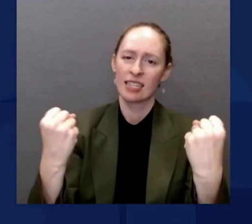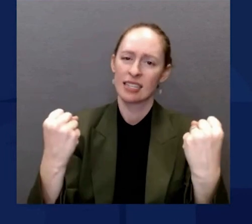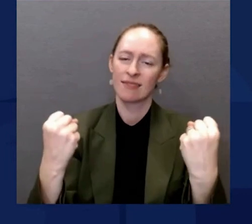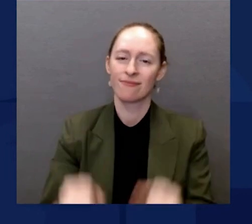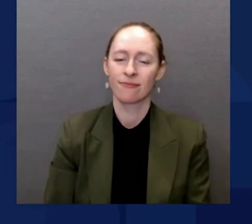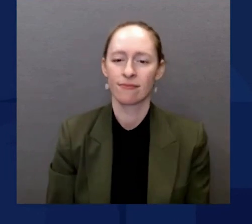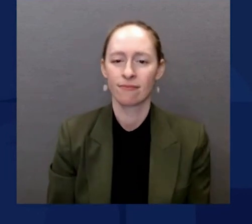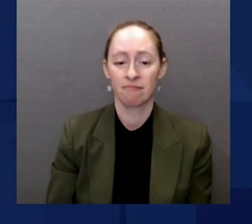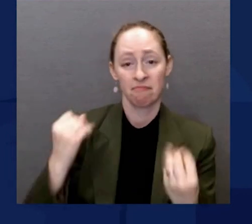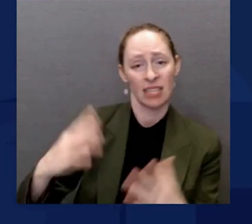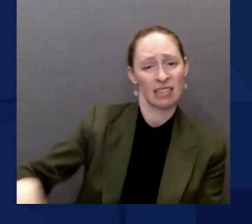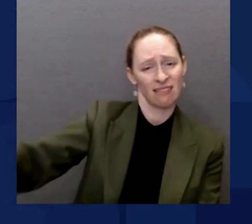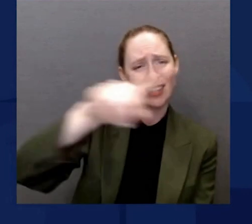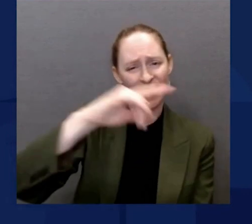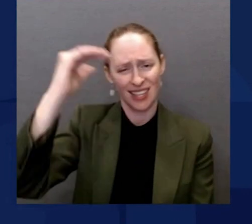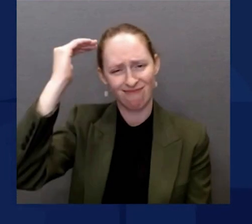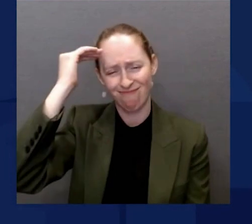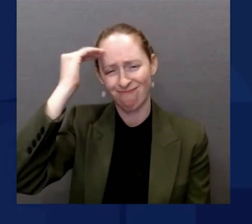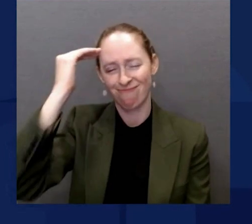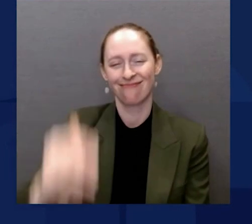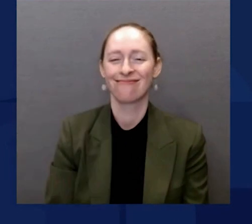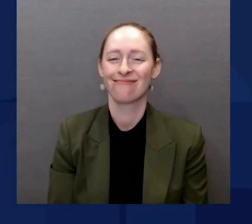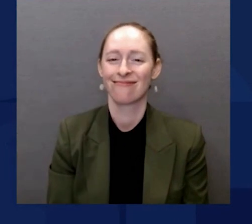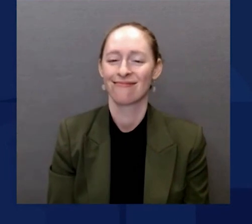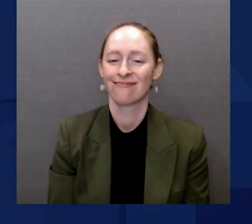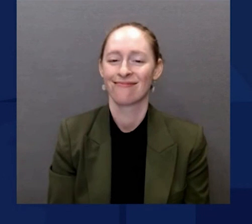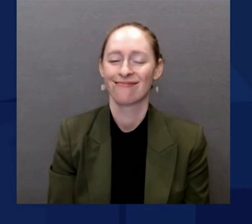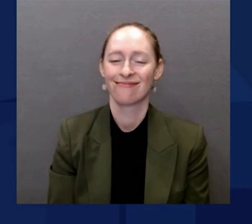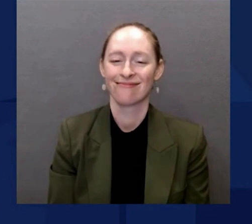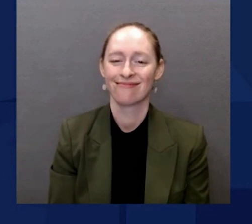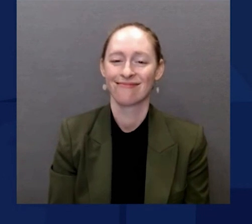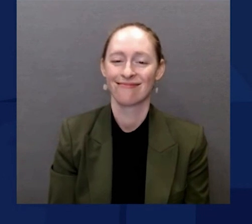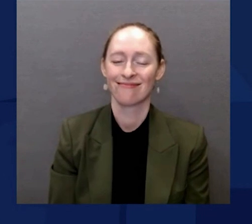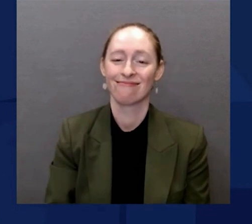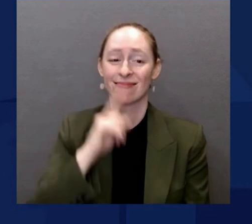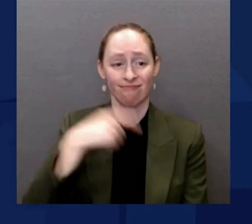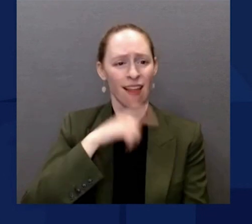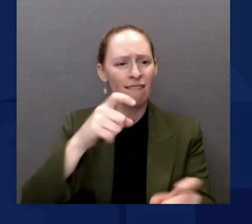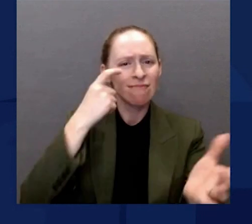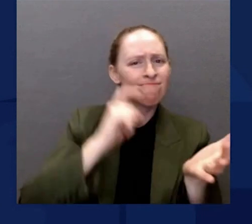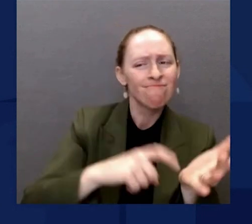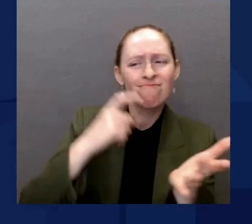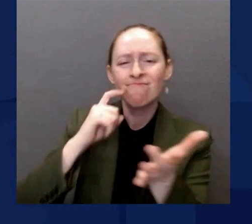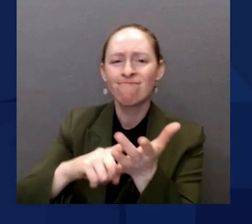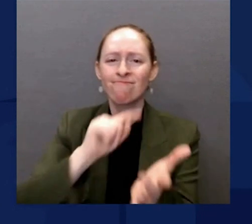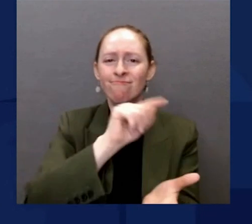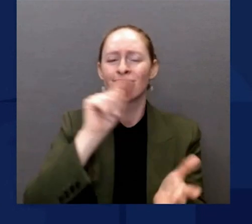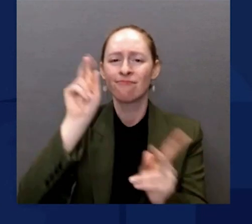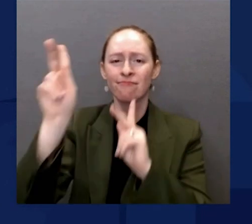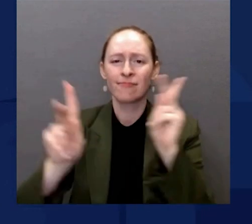And I want to thank all of you here, for including bipartisan elected officials like Representative McGovern, Senator Braun, Senator